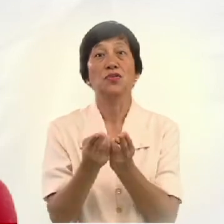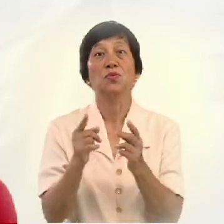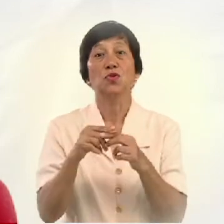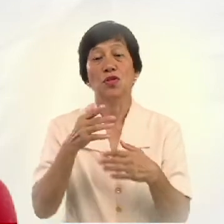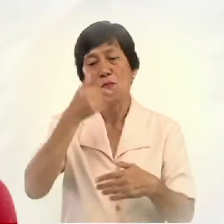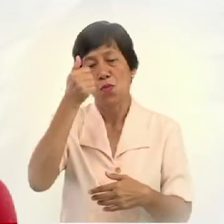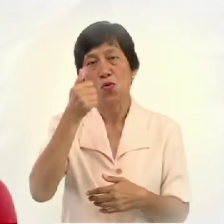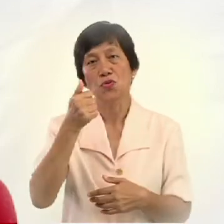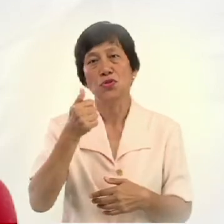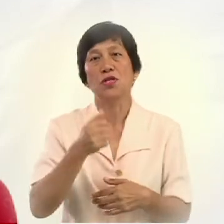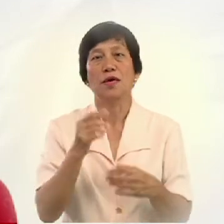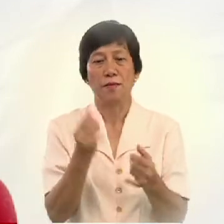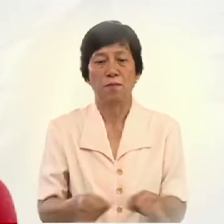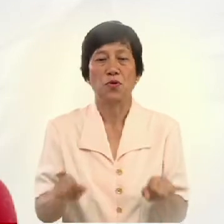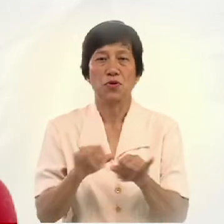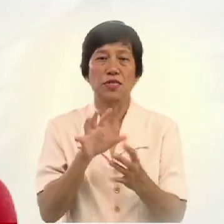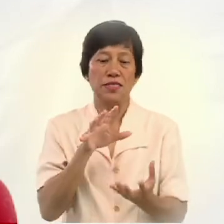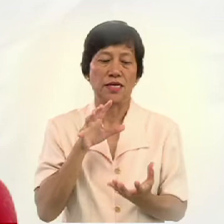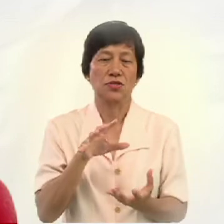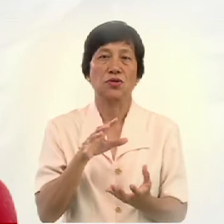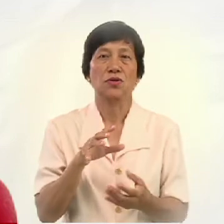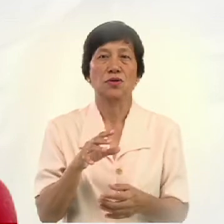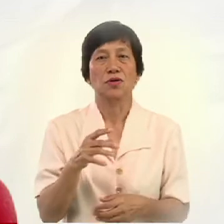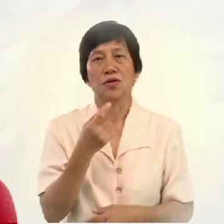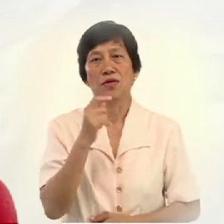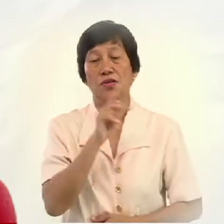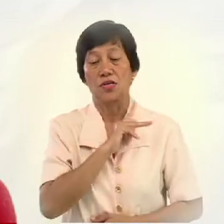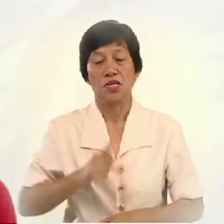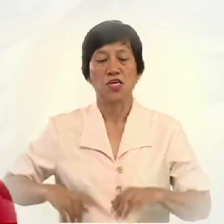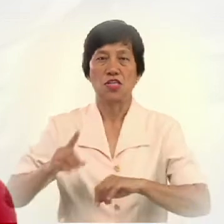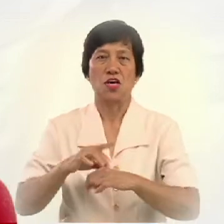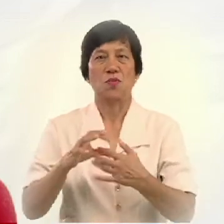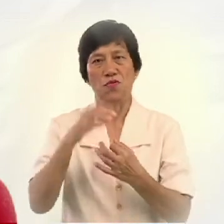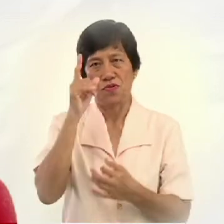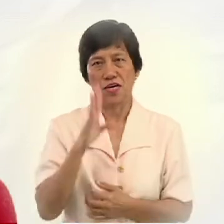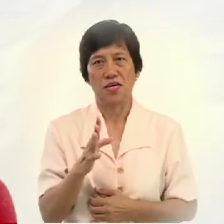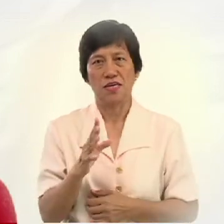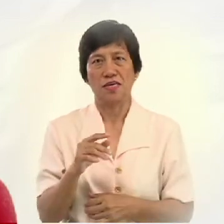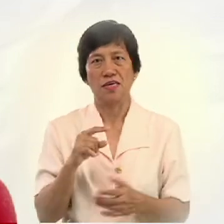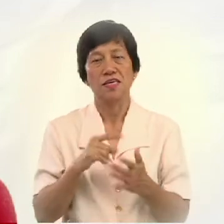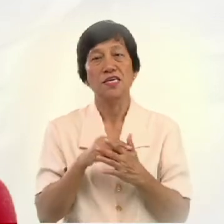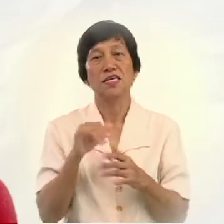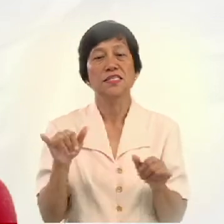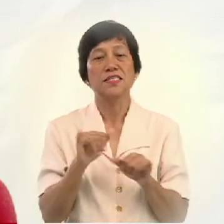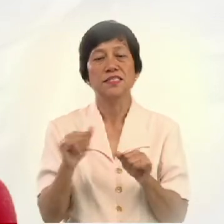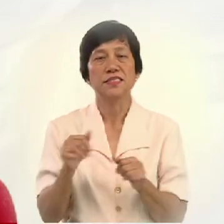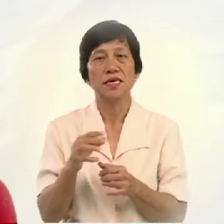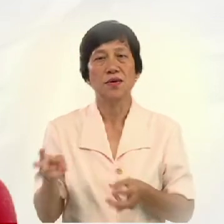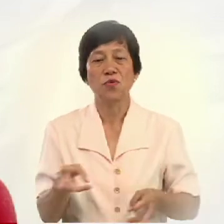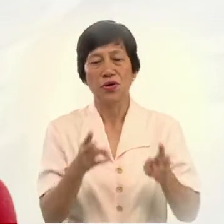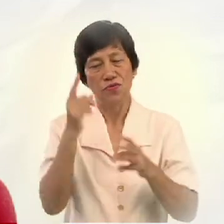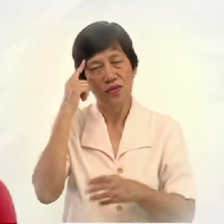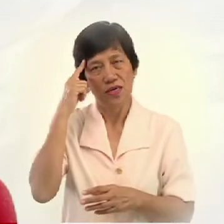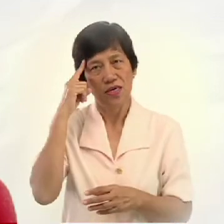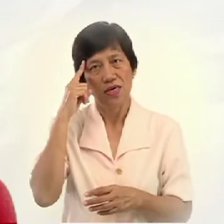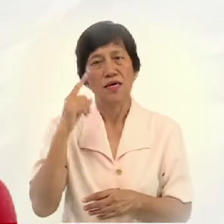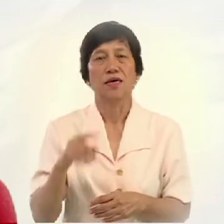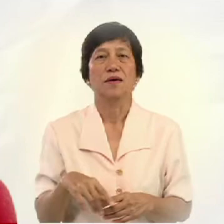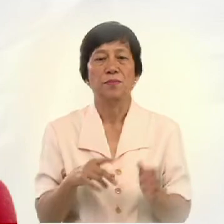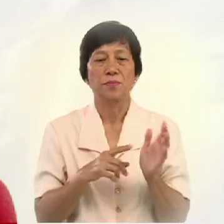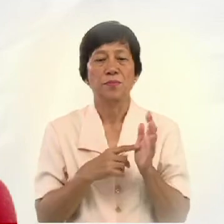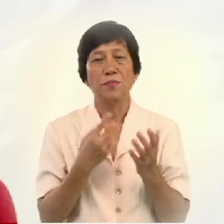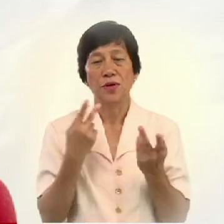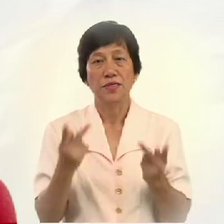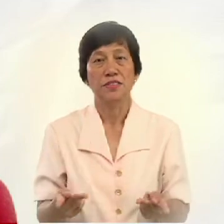in relationship to the most important treasure, the kingdom of God. This is the same line of